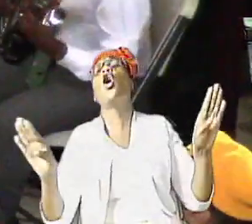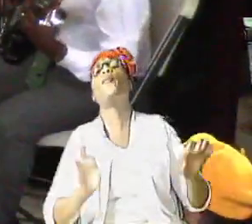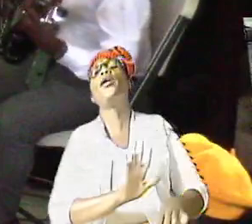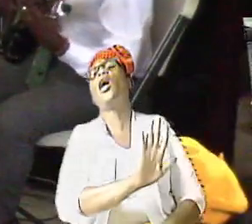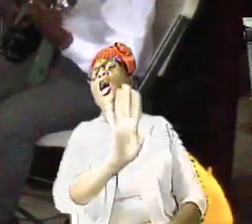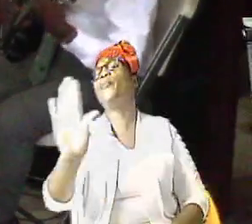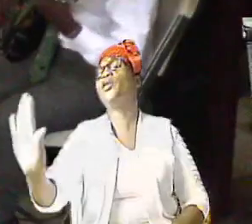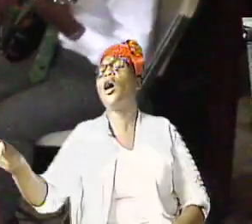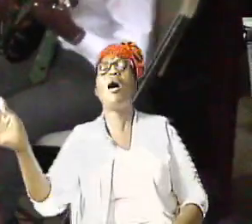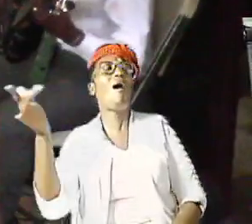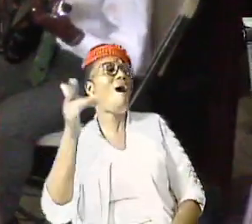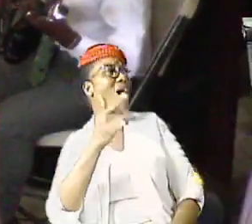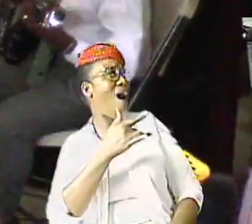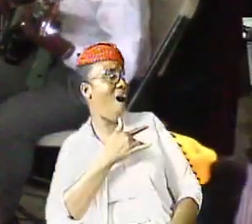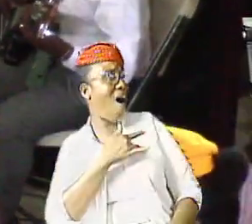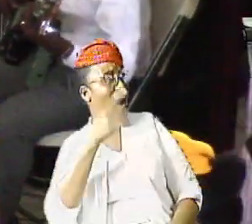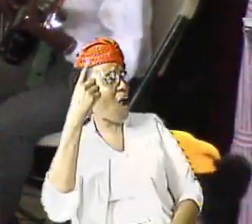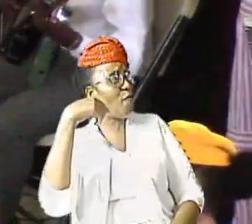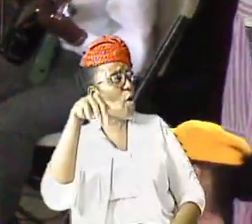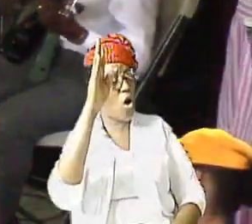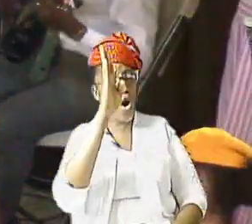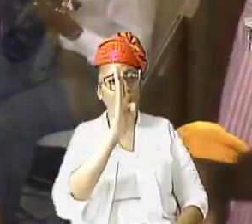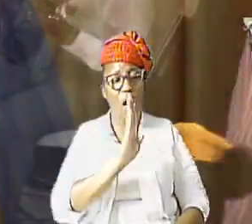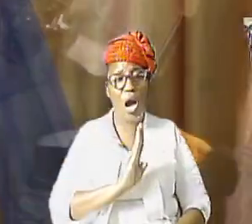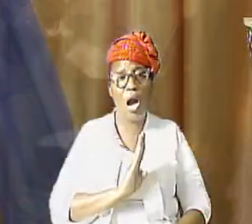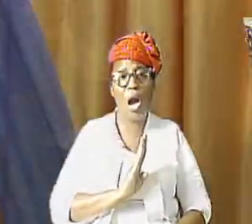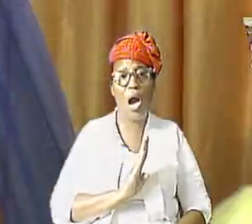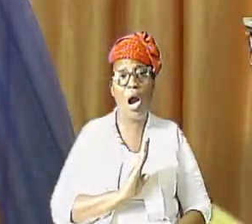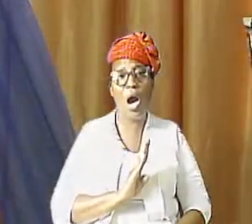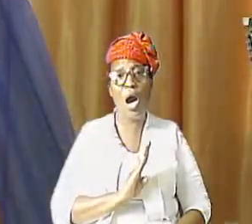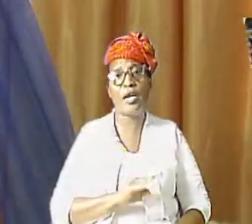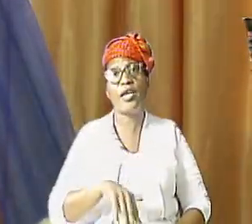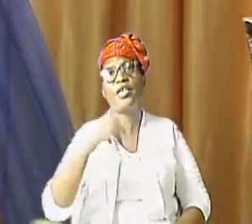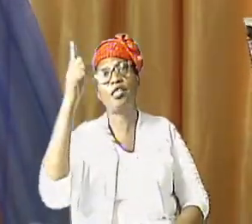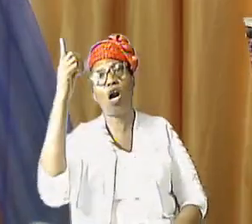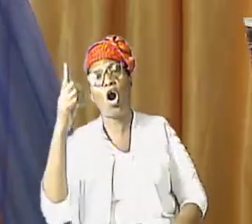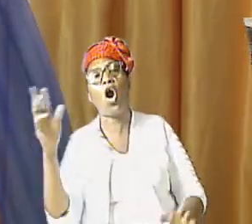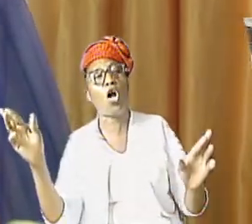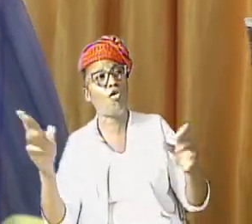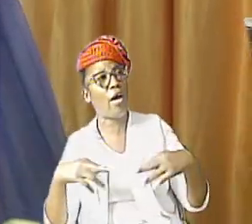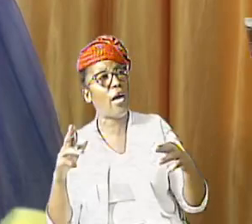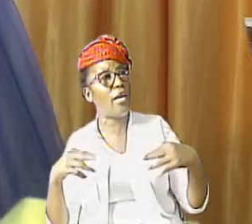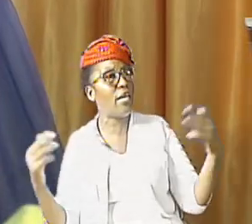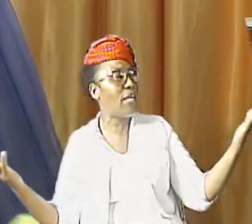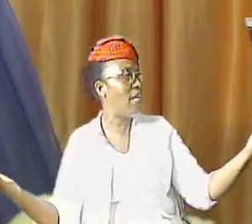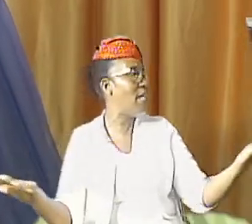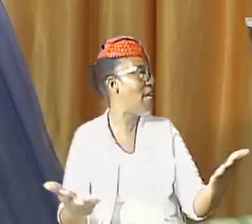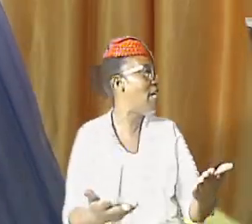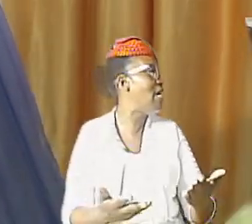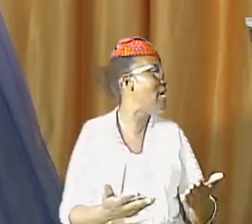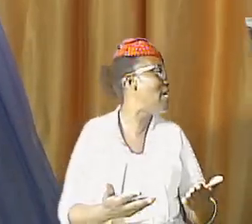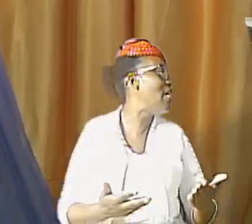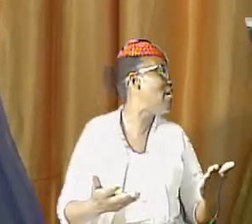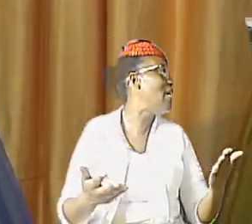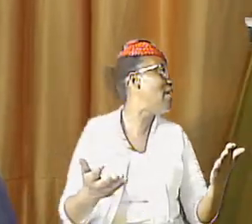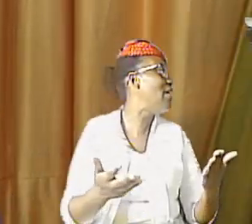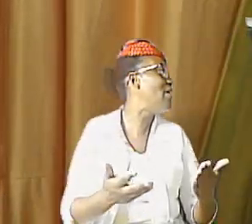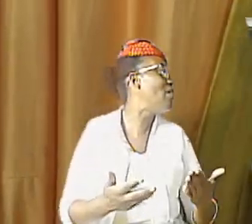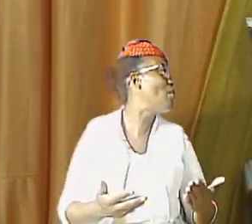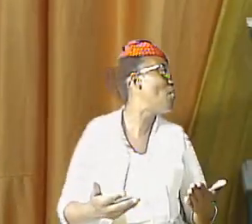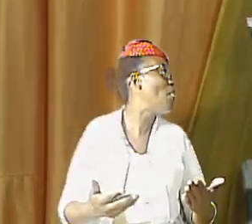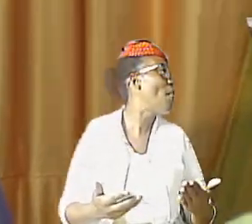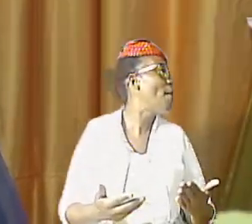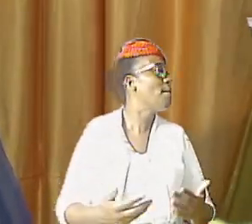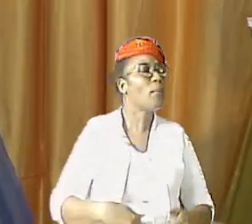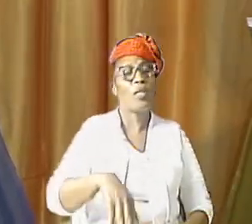open up your heart. Yes, just one last time, one last time. God